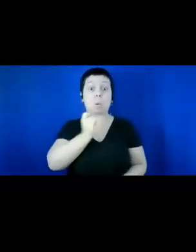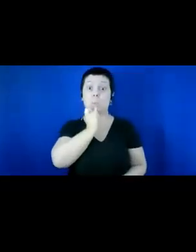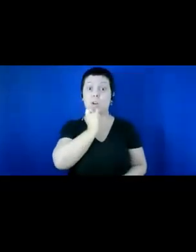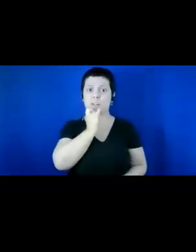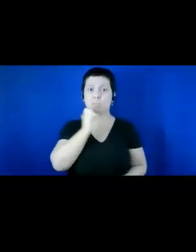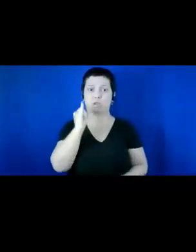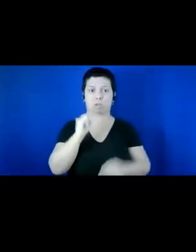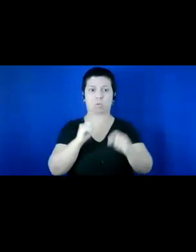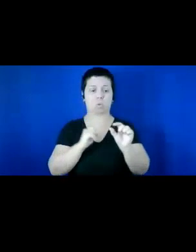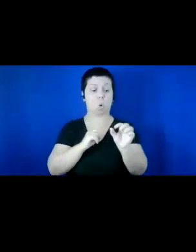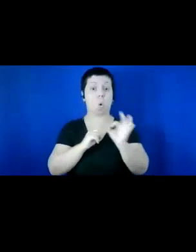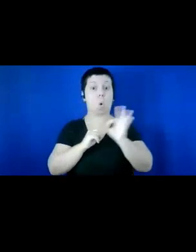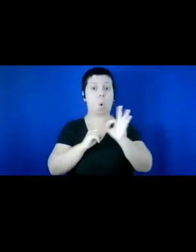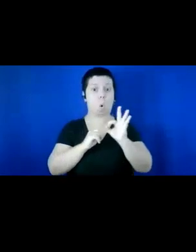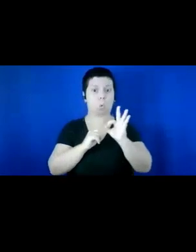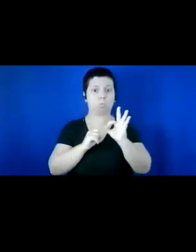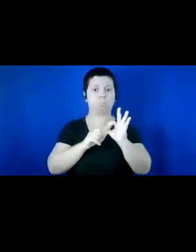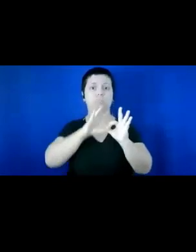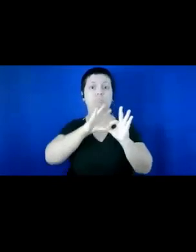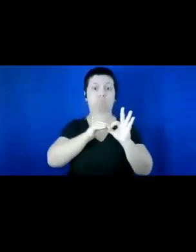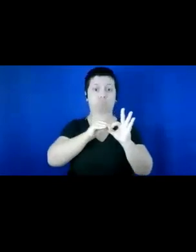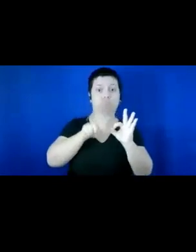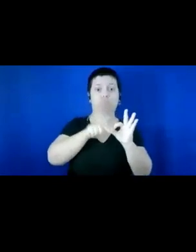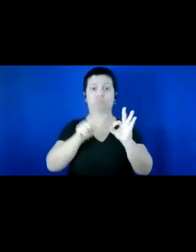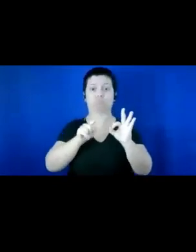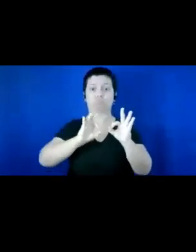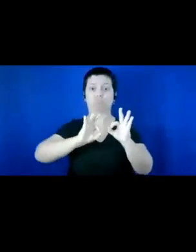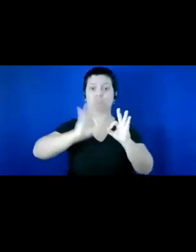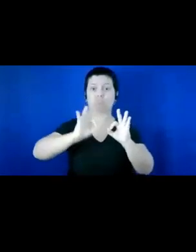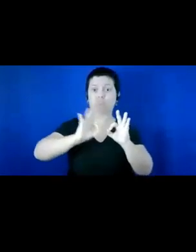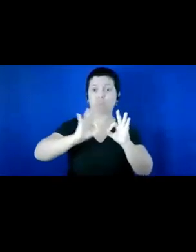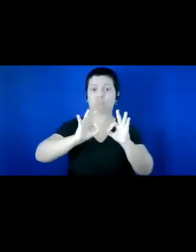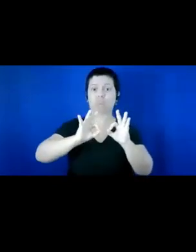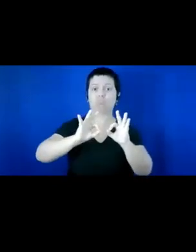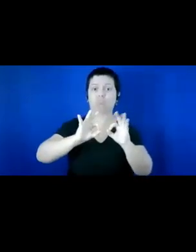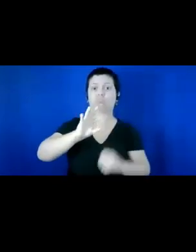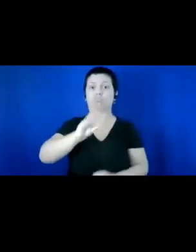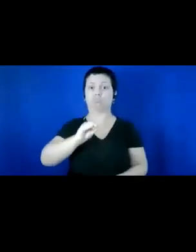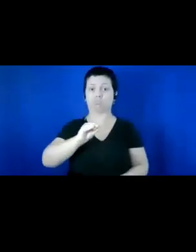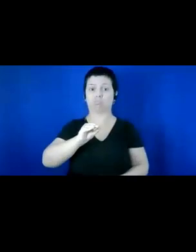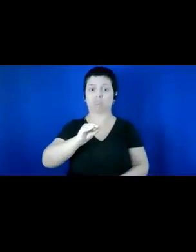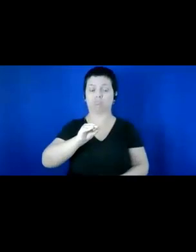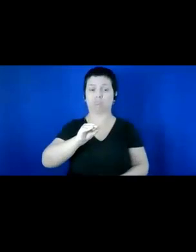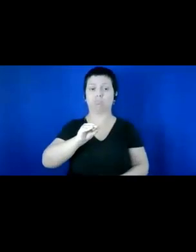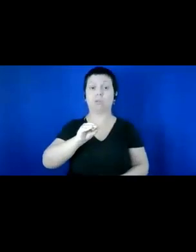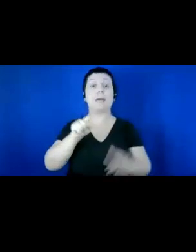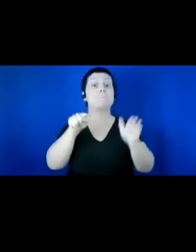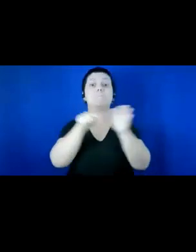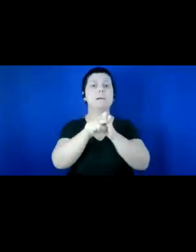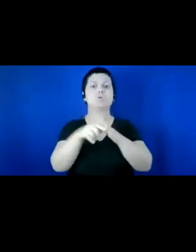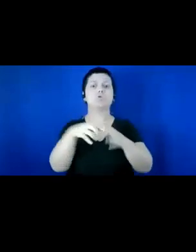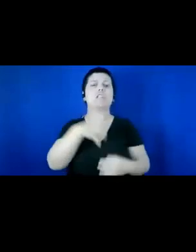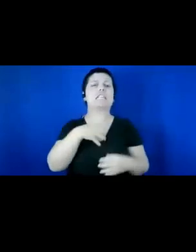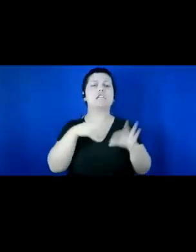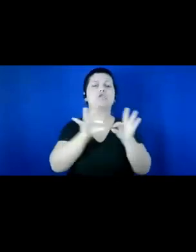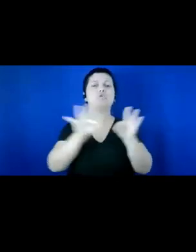switch it off, vibrate the second motor, and we ask participants how far apart do these feel.